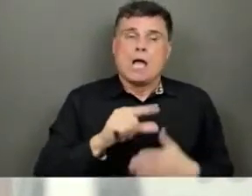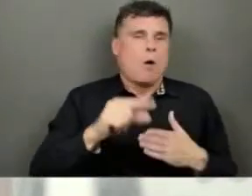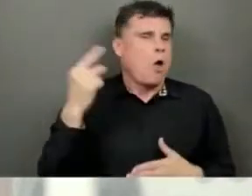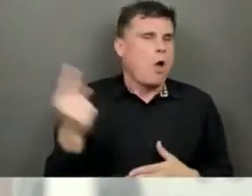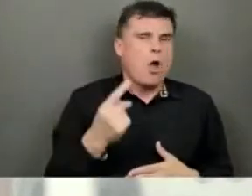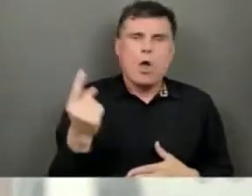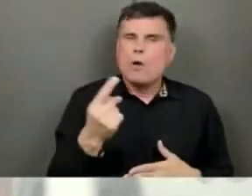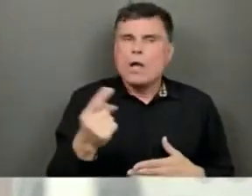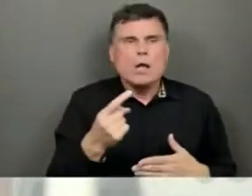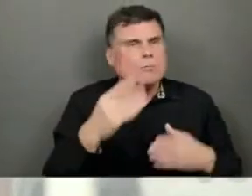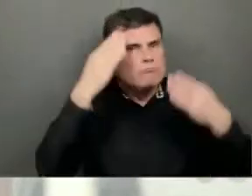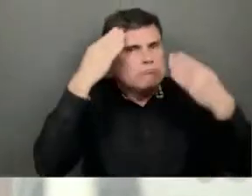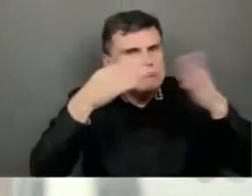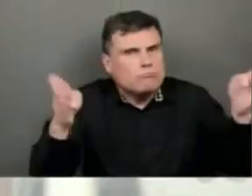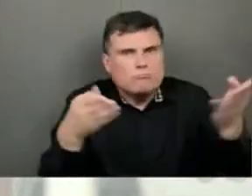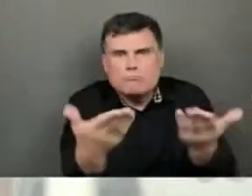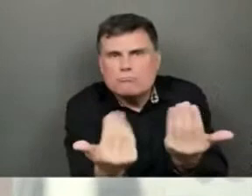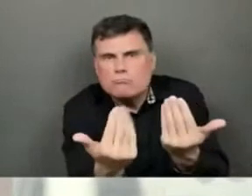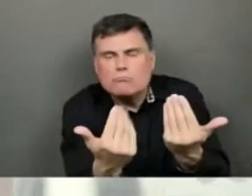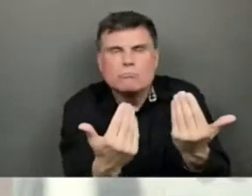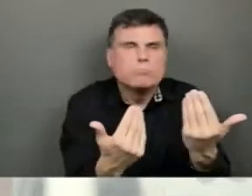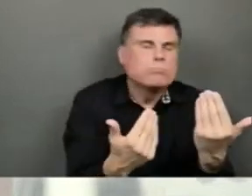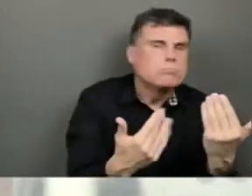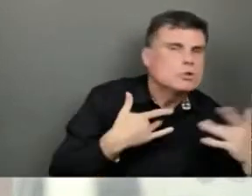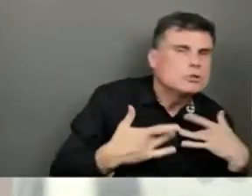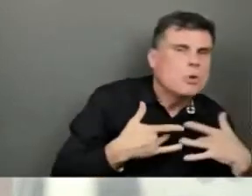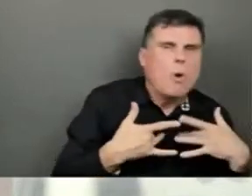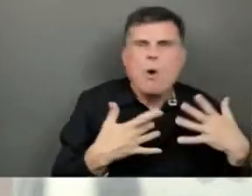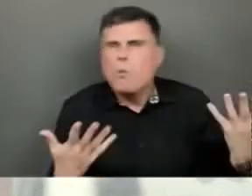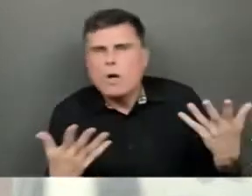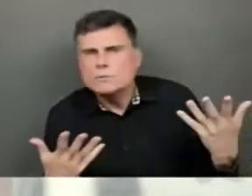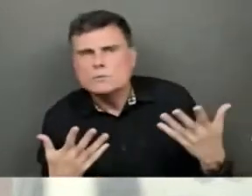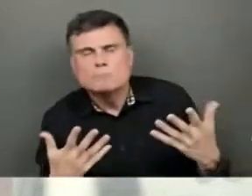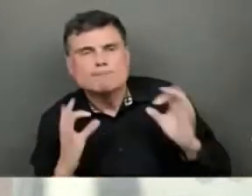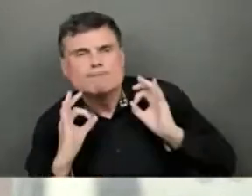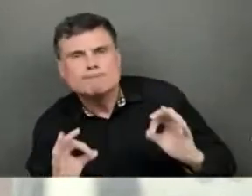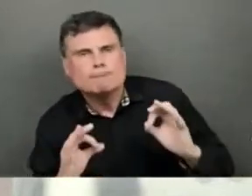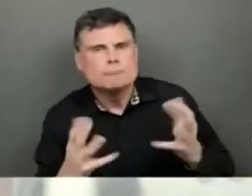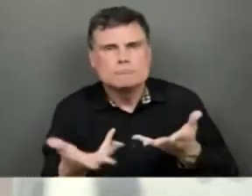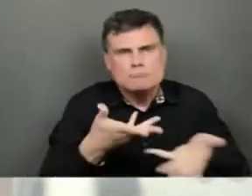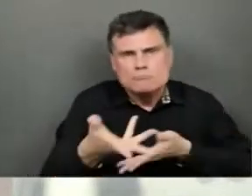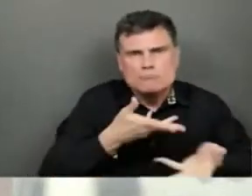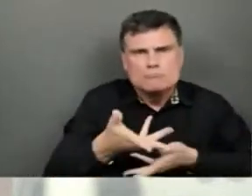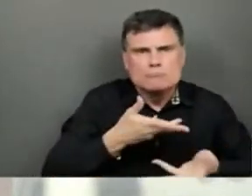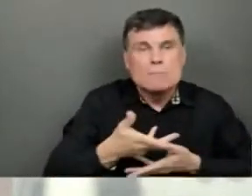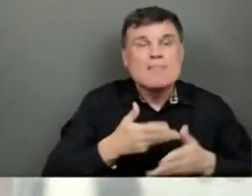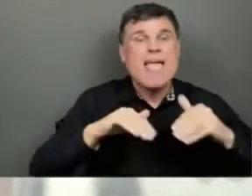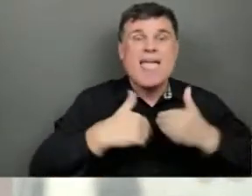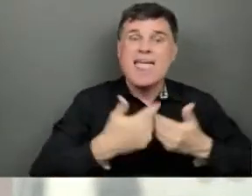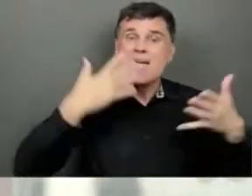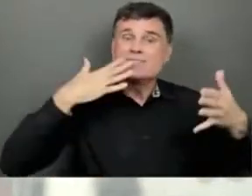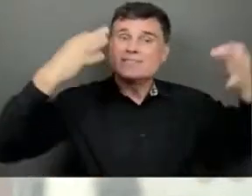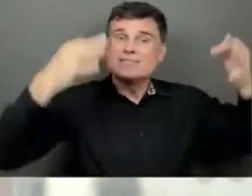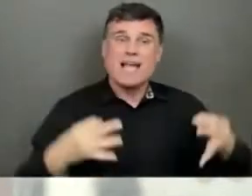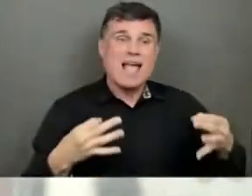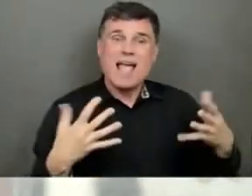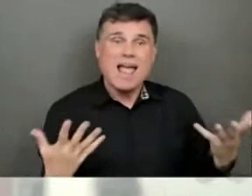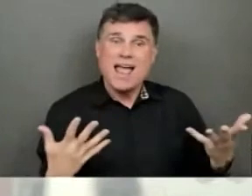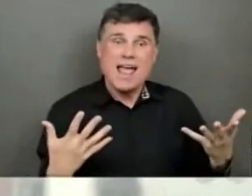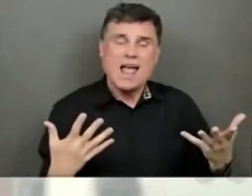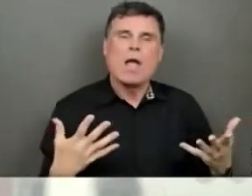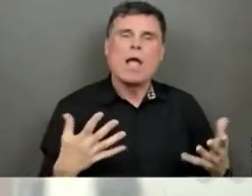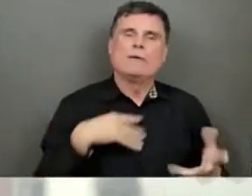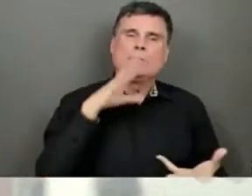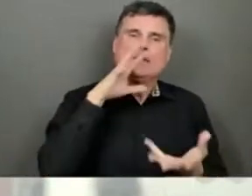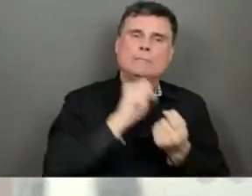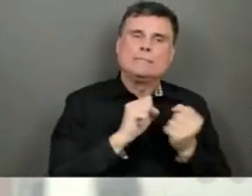healthcare system. So I'd be happy to take a look at it. Those decisions are guided by health professionals, the decisions we make,